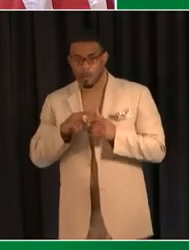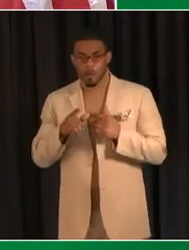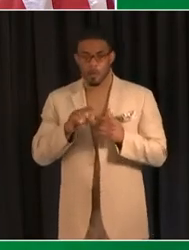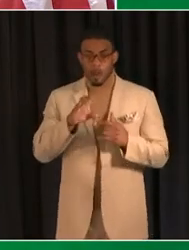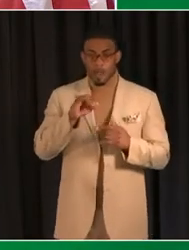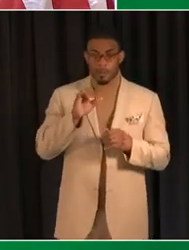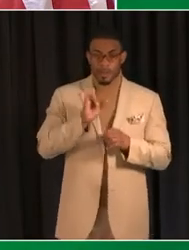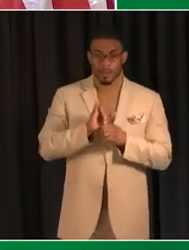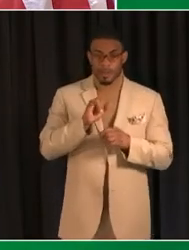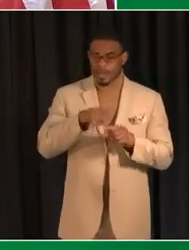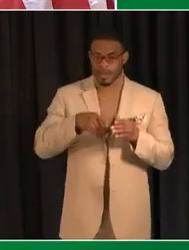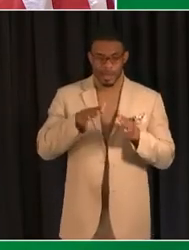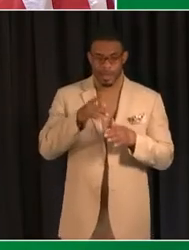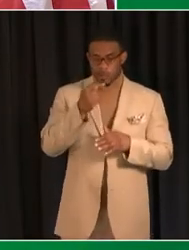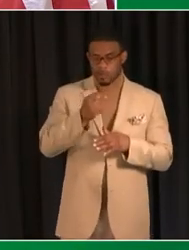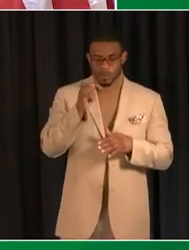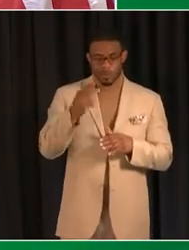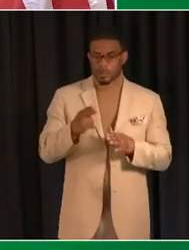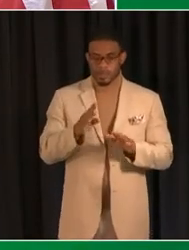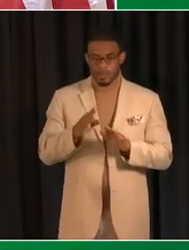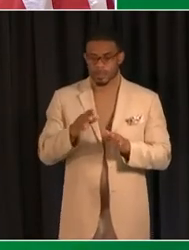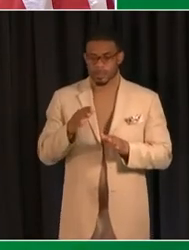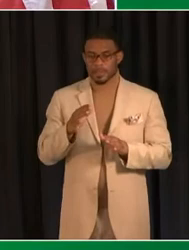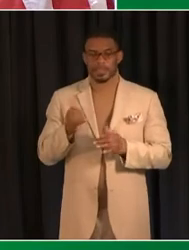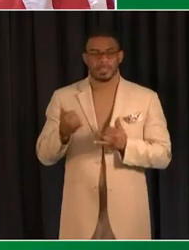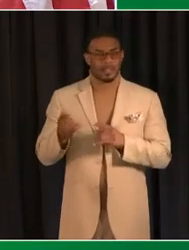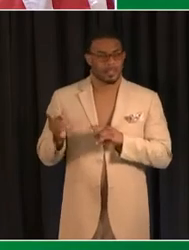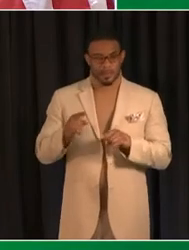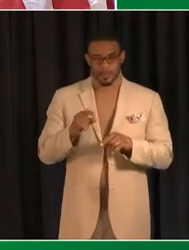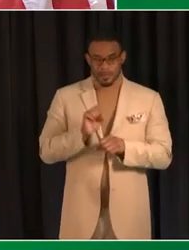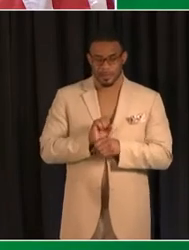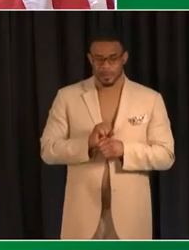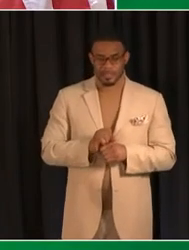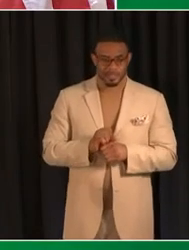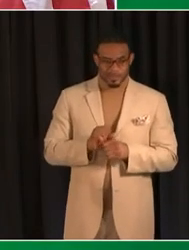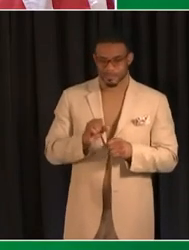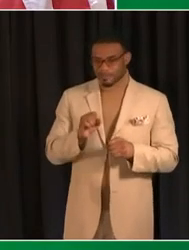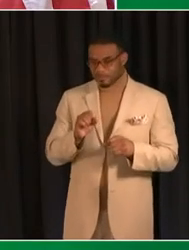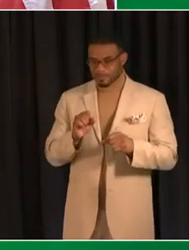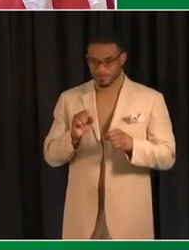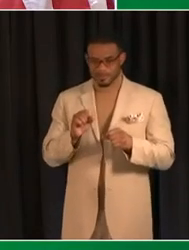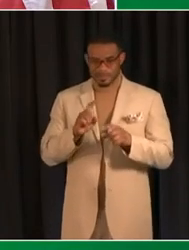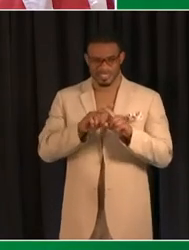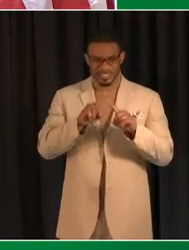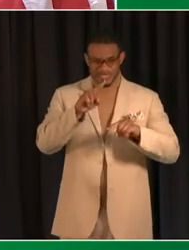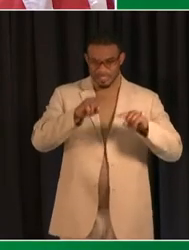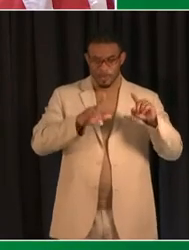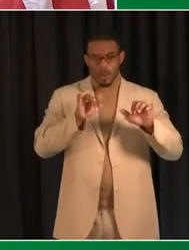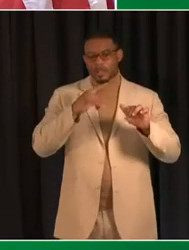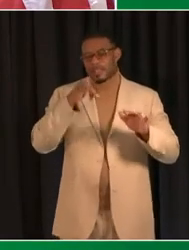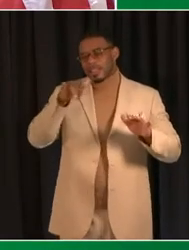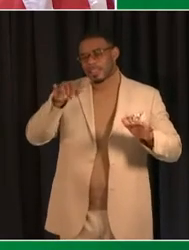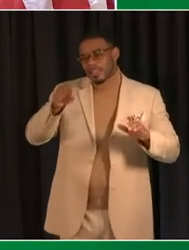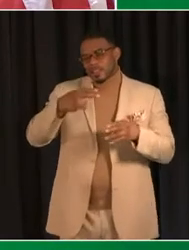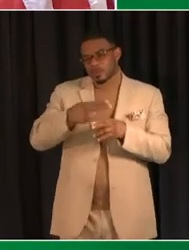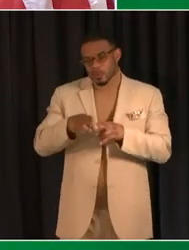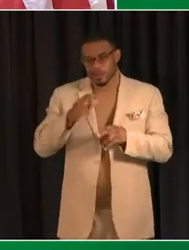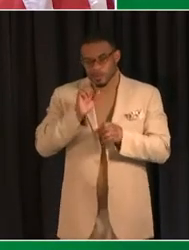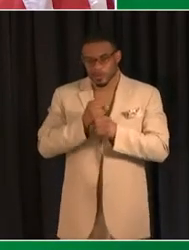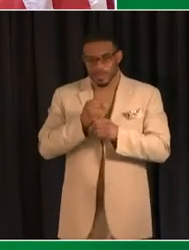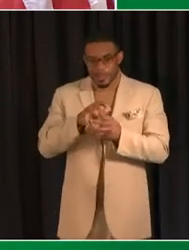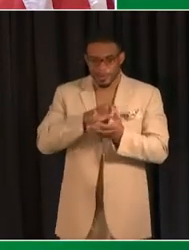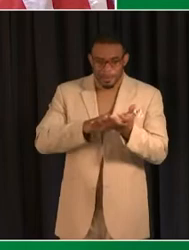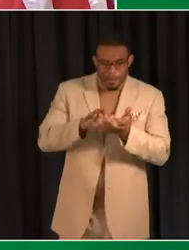home, whereas companies that can allow that Tuesday through Thursday and still be productive have that happen. But all to say, yes, I think it will